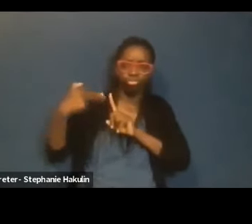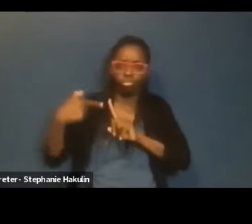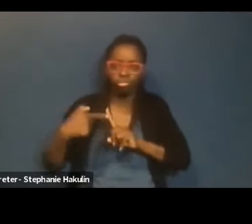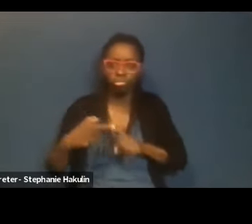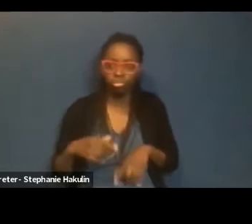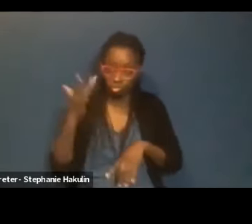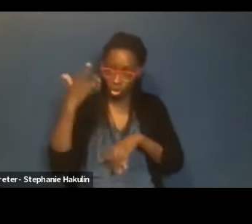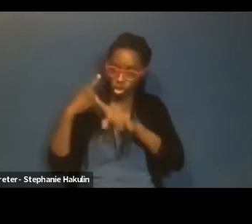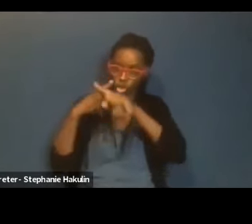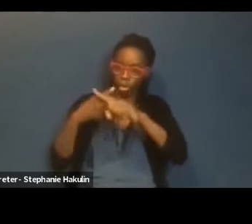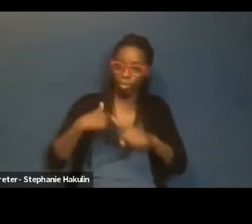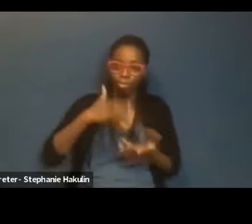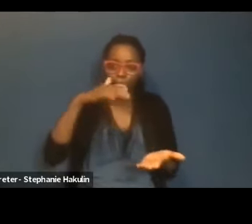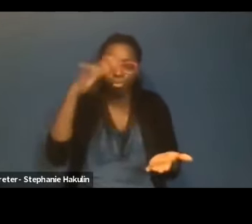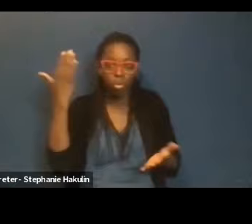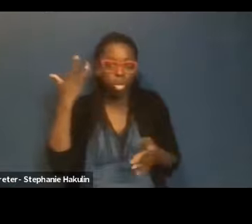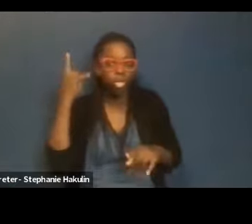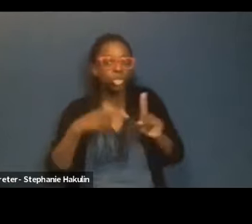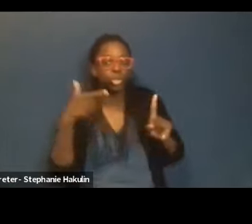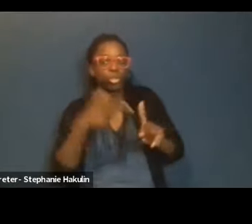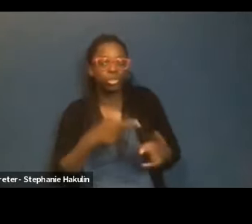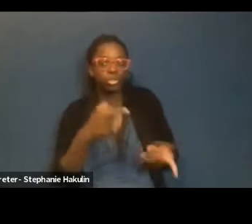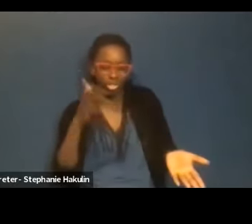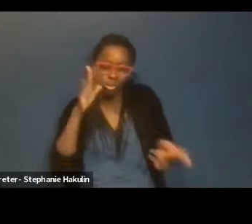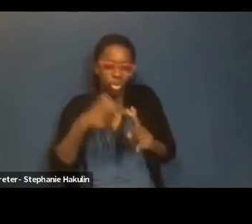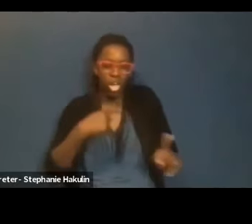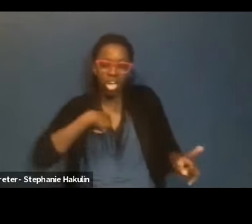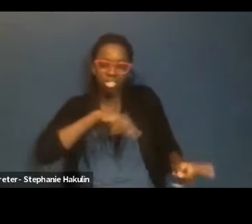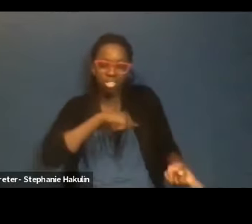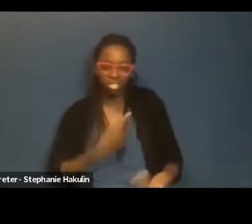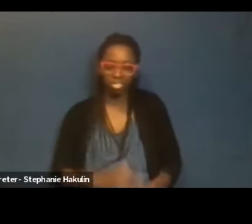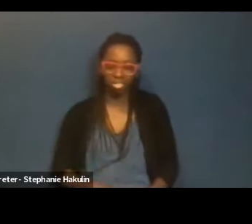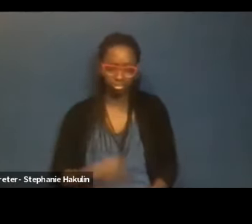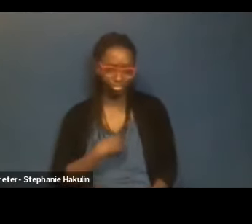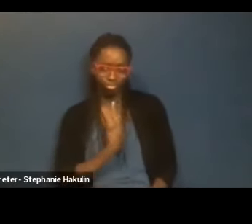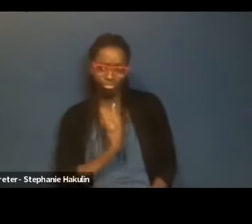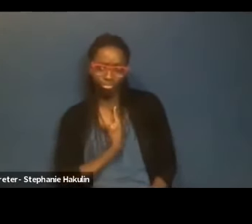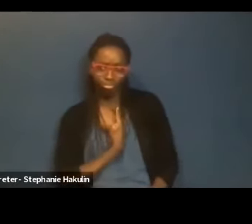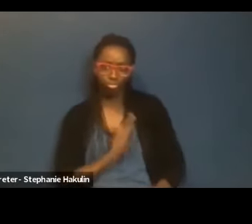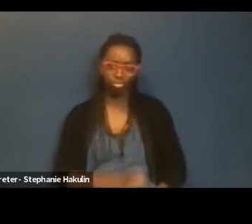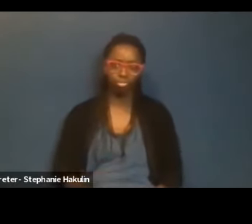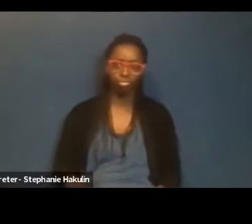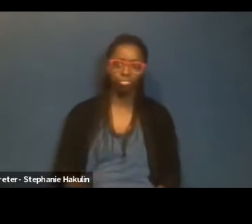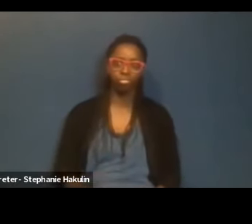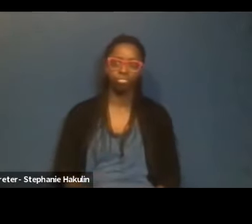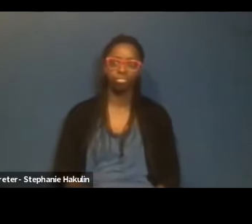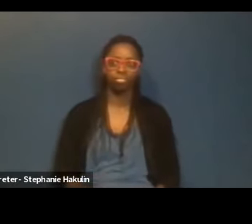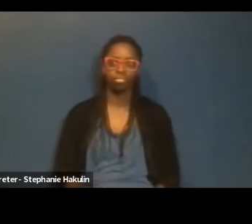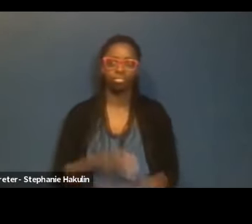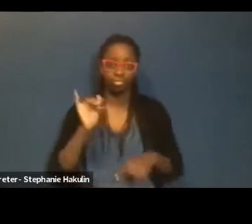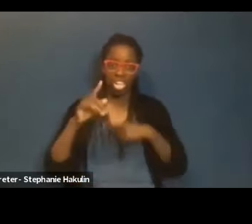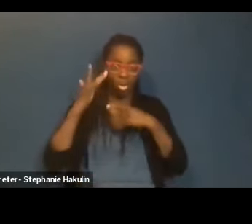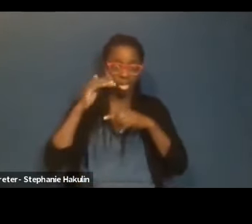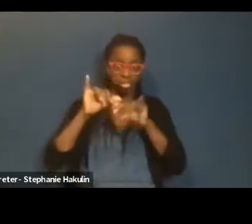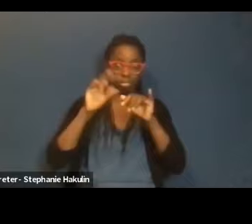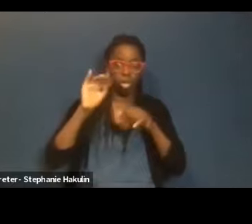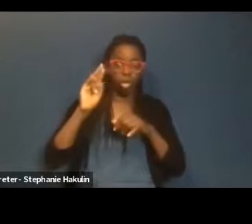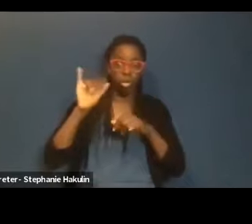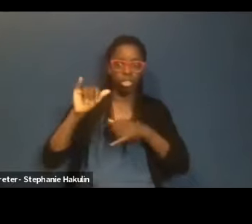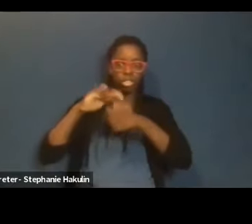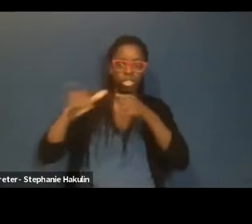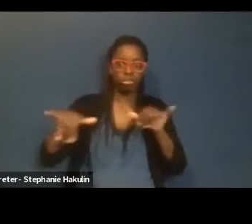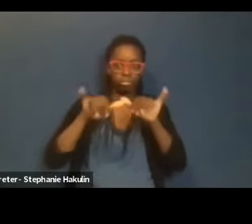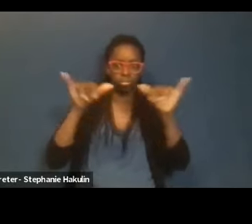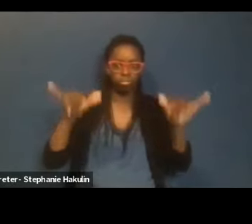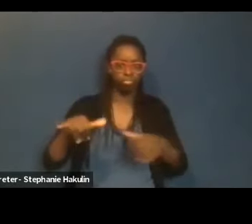nick? It's not just us. A majority of minorities are minimized. We are warriors fighting a system without our greatest weapon. Bottling up our war story